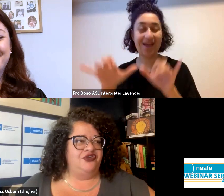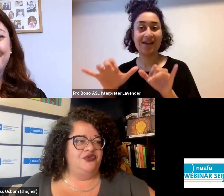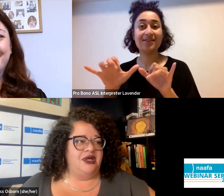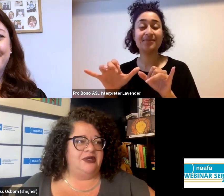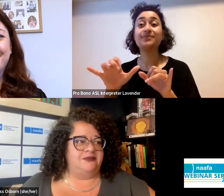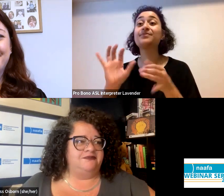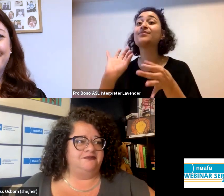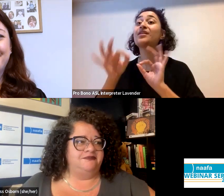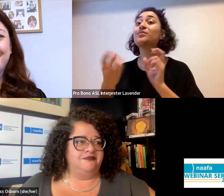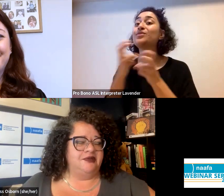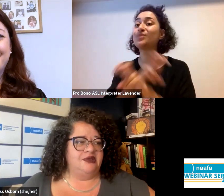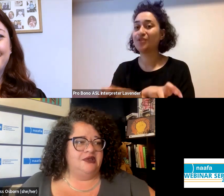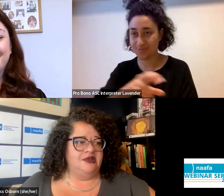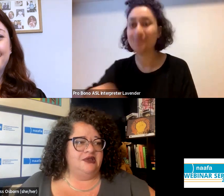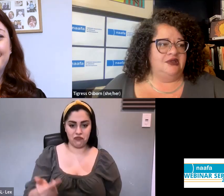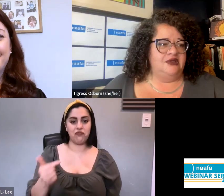Adrienne, do you,